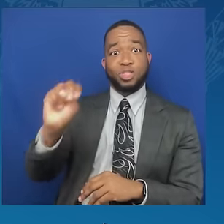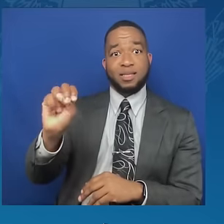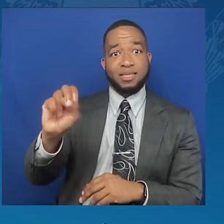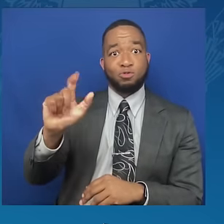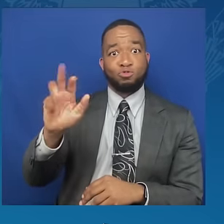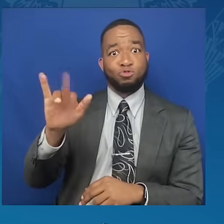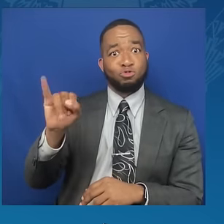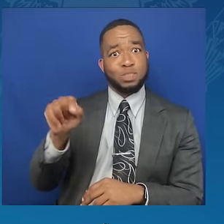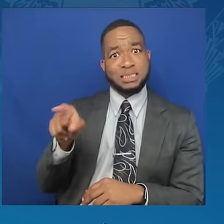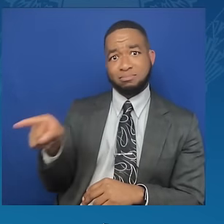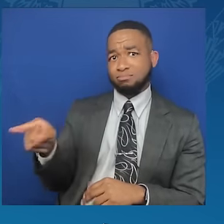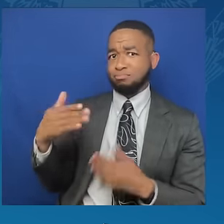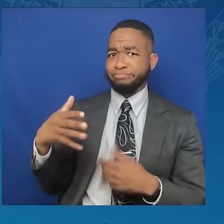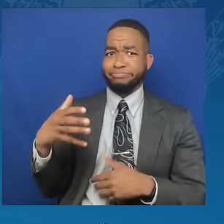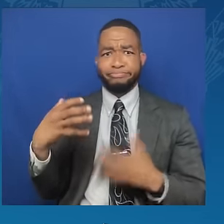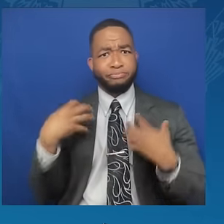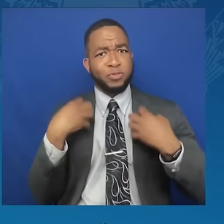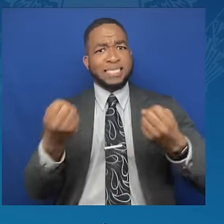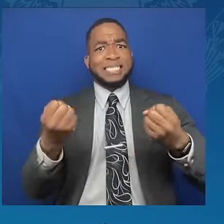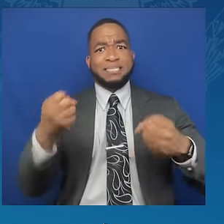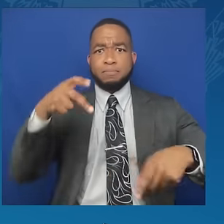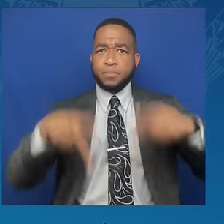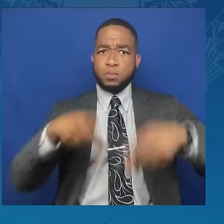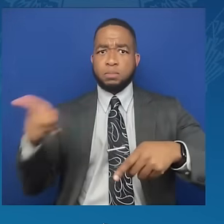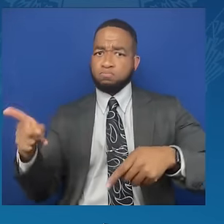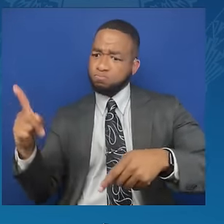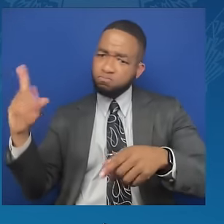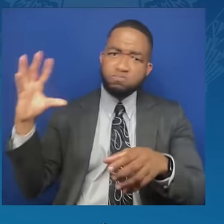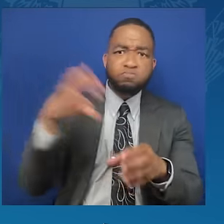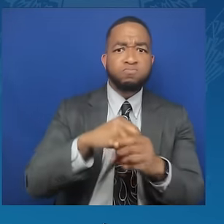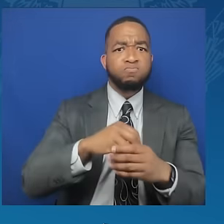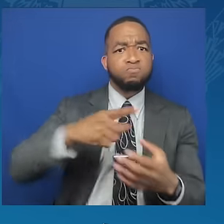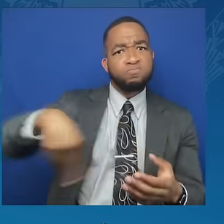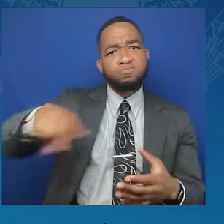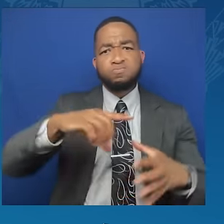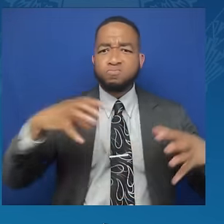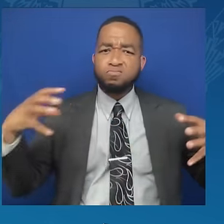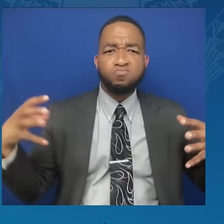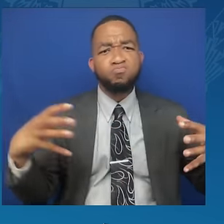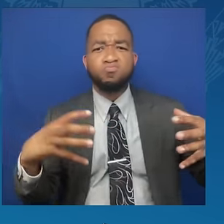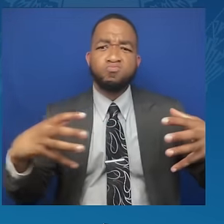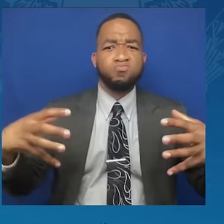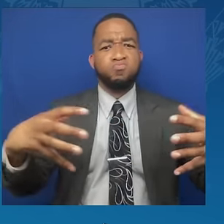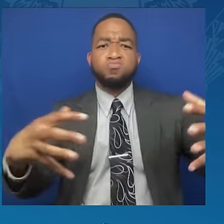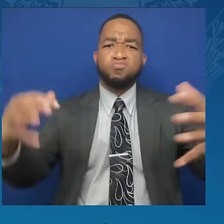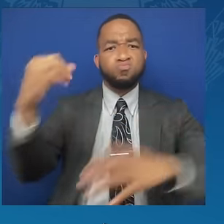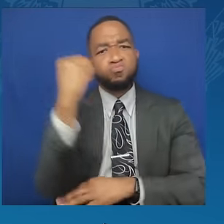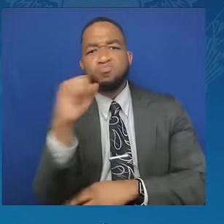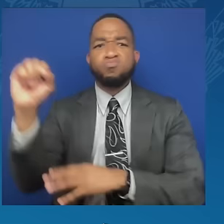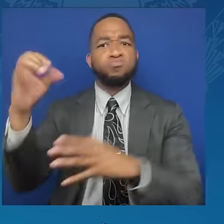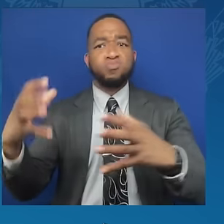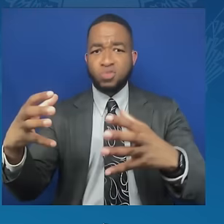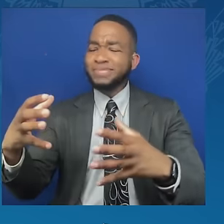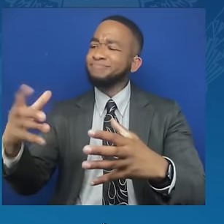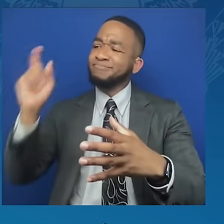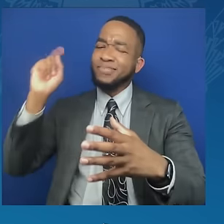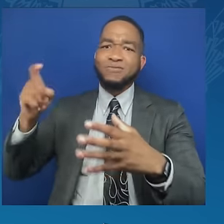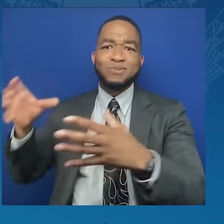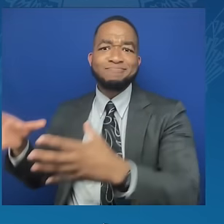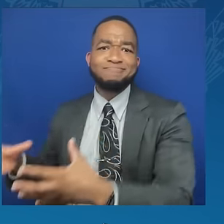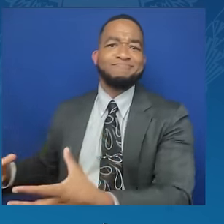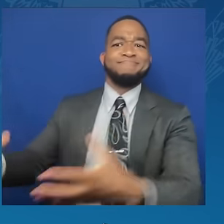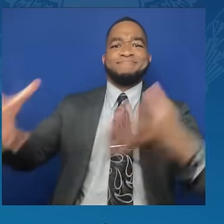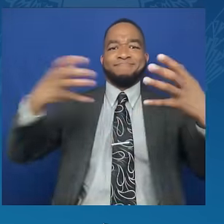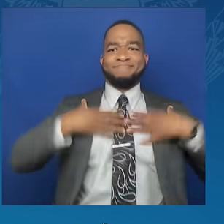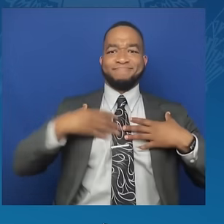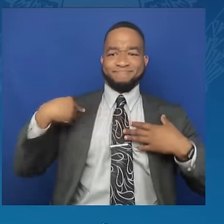our cause too. But as we have learned from our foremothers and forefathers, progress is elusive, and it is up